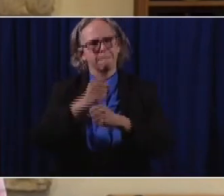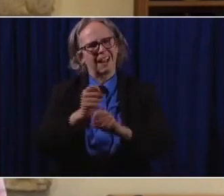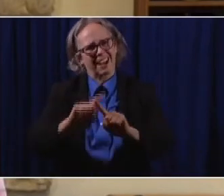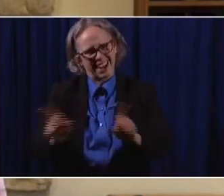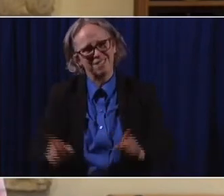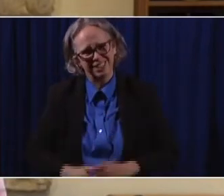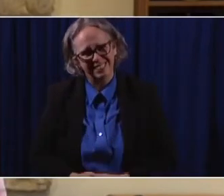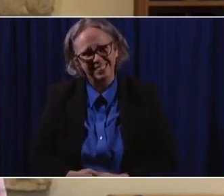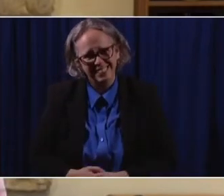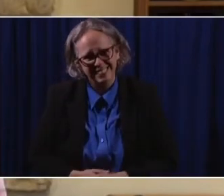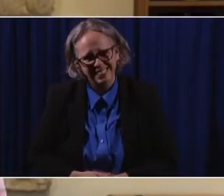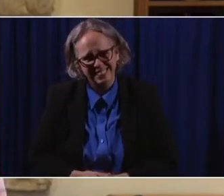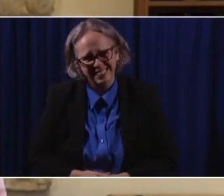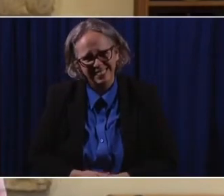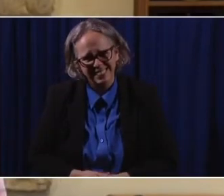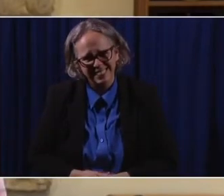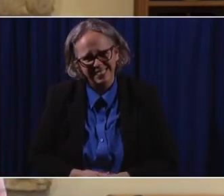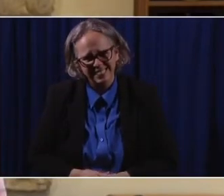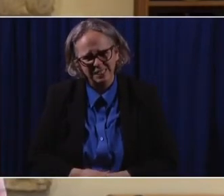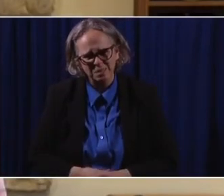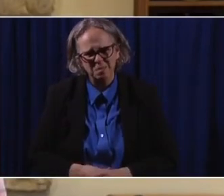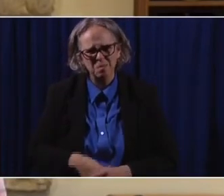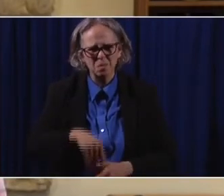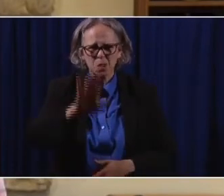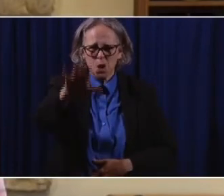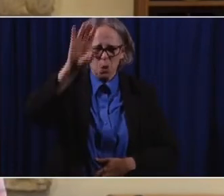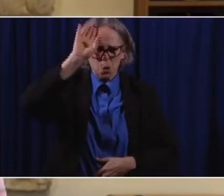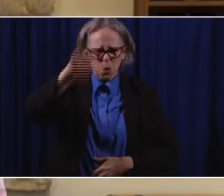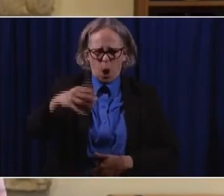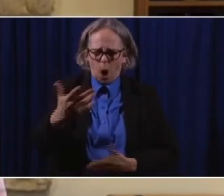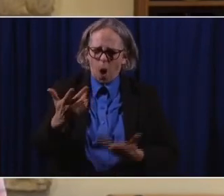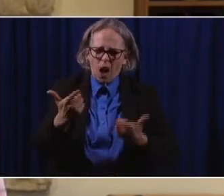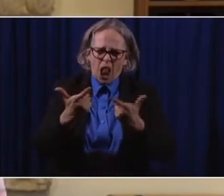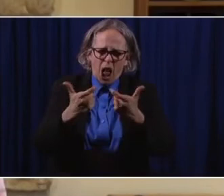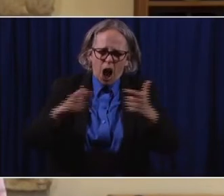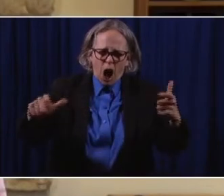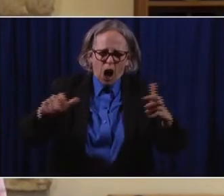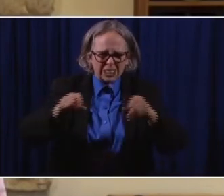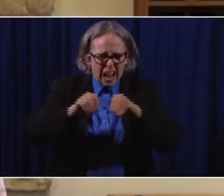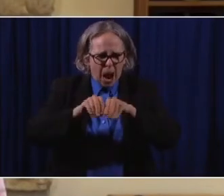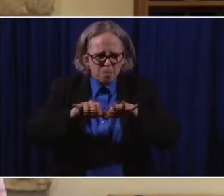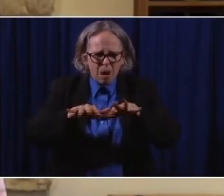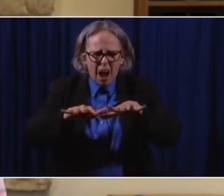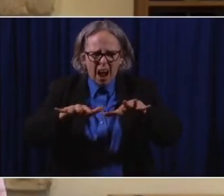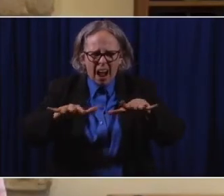We've avoided these large outbreaks that other countries and other states have seen.